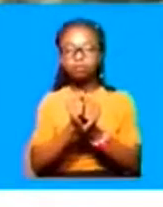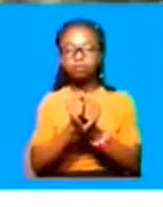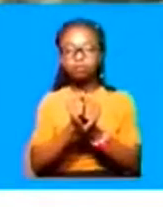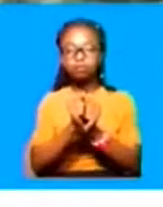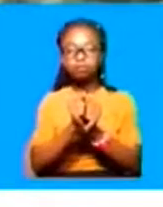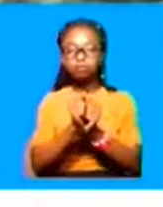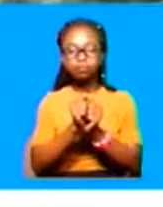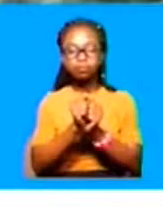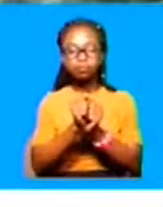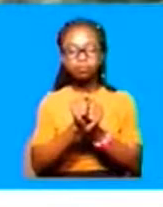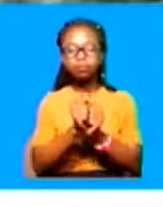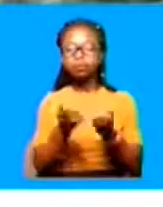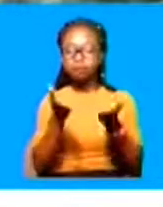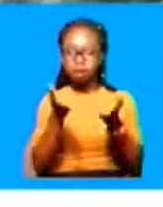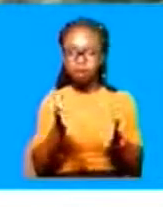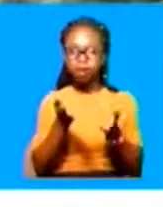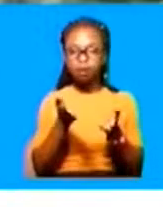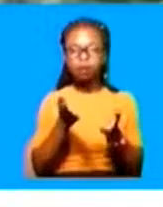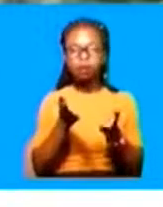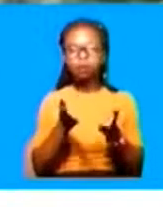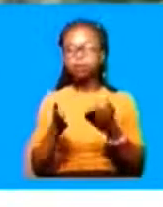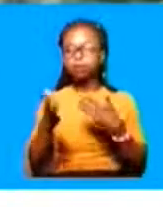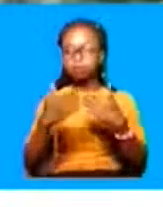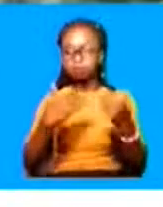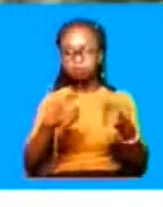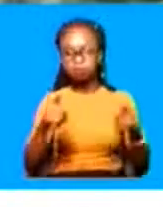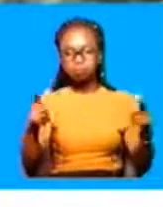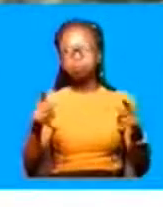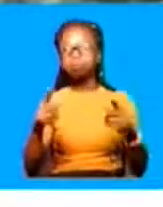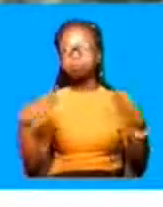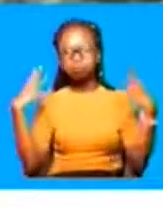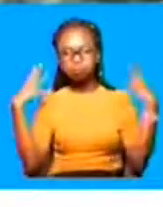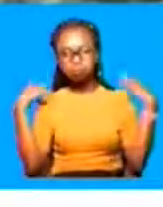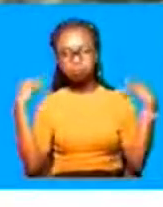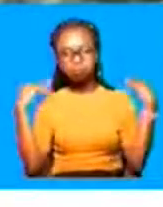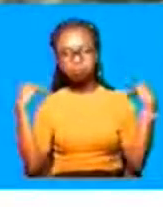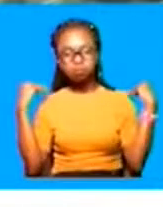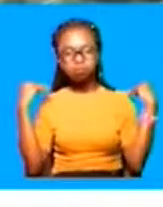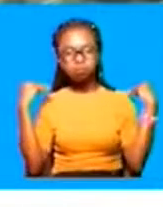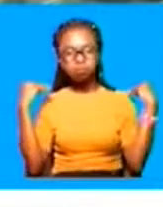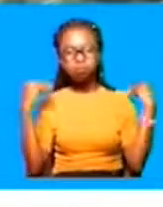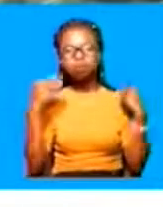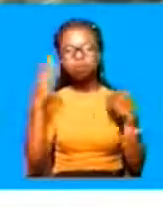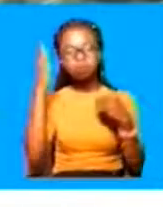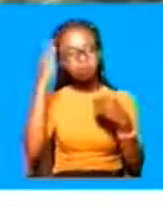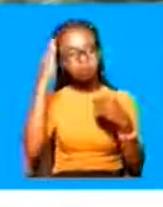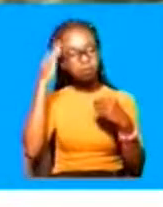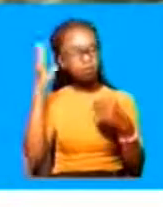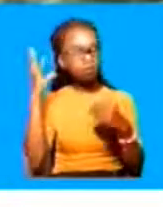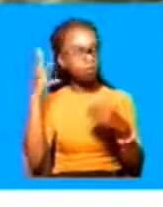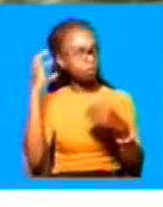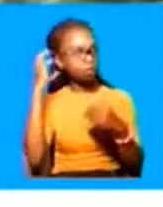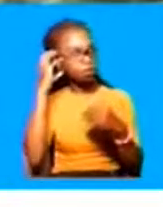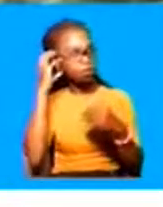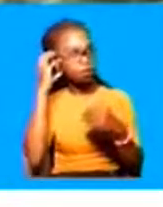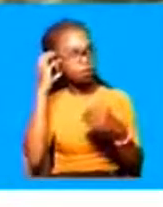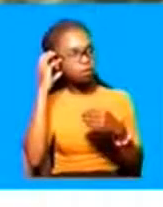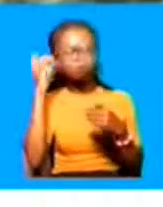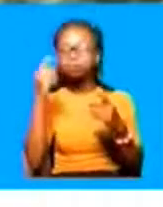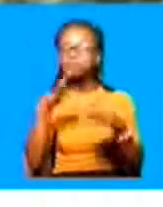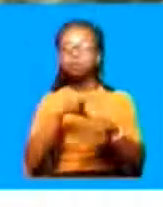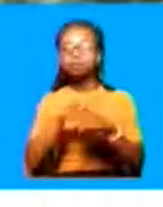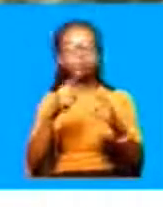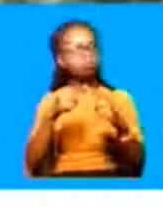instruments. And so at the moment we are doing sign language. I realized that hearing aid is taking too long, and we are